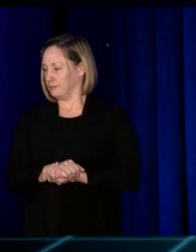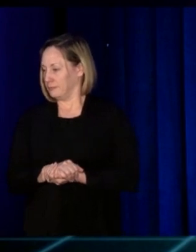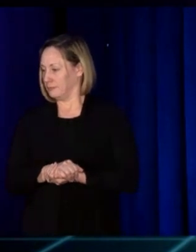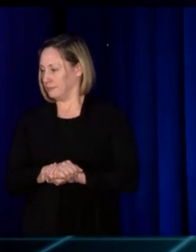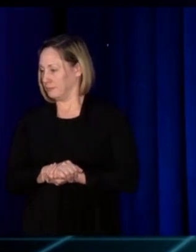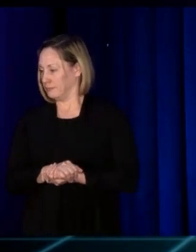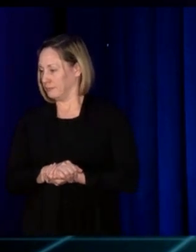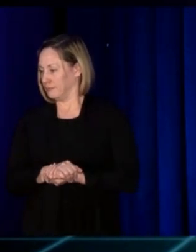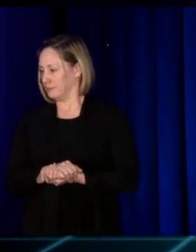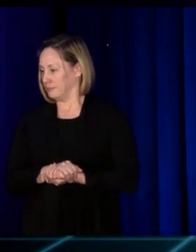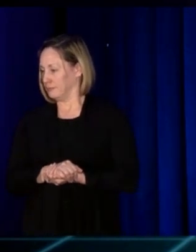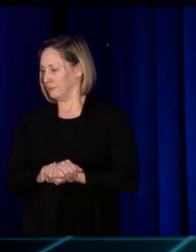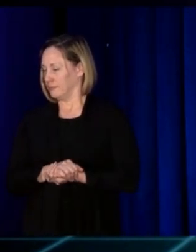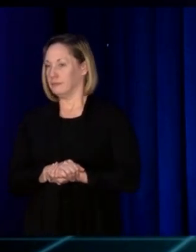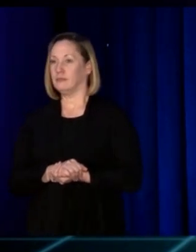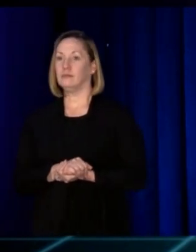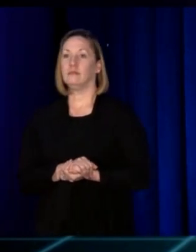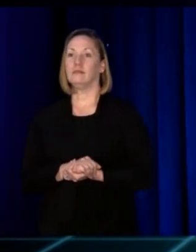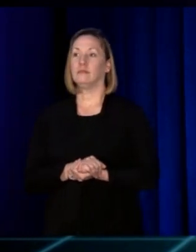What was that?